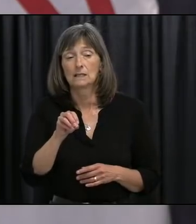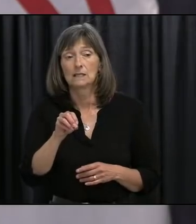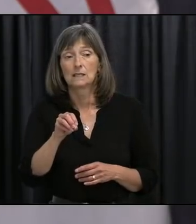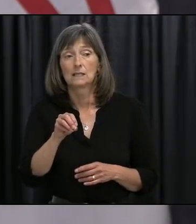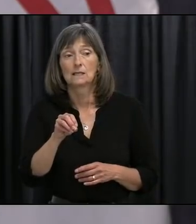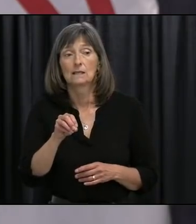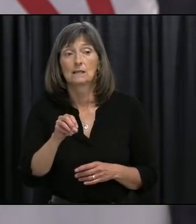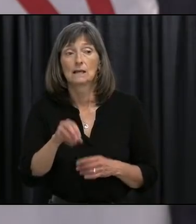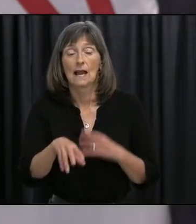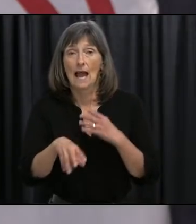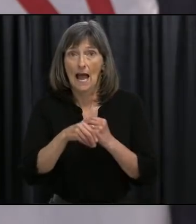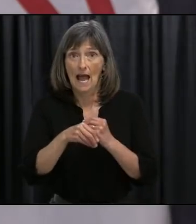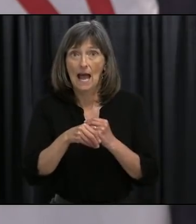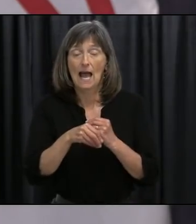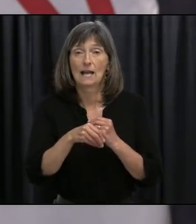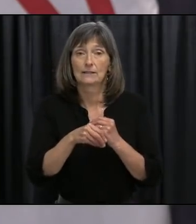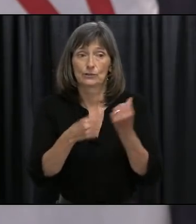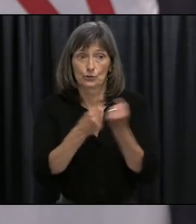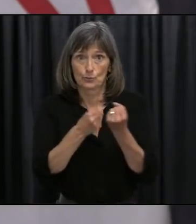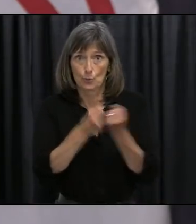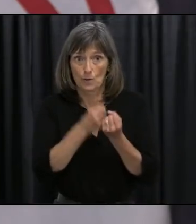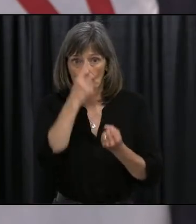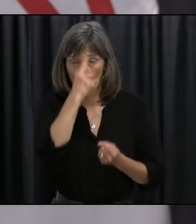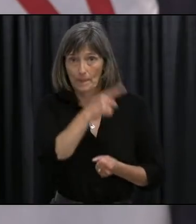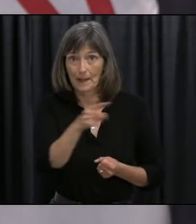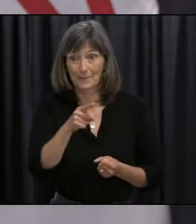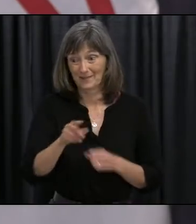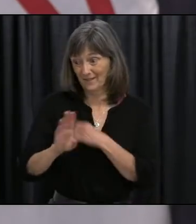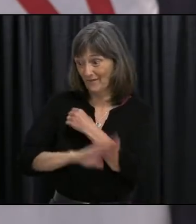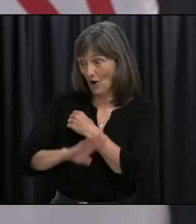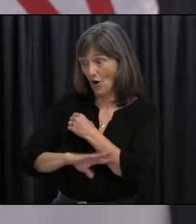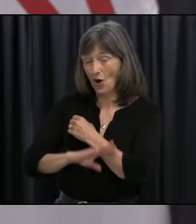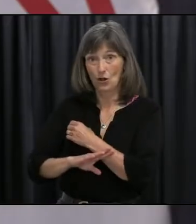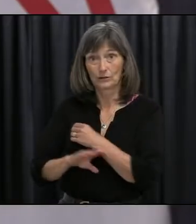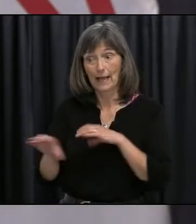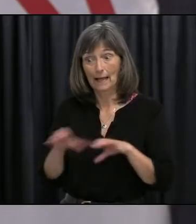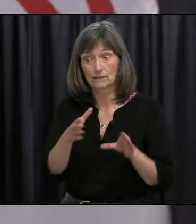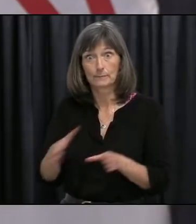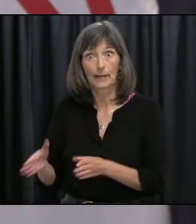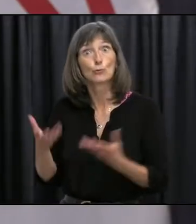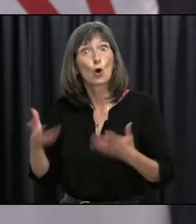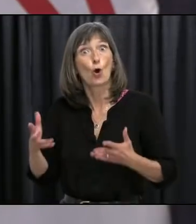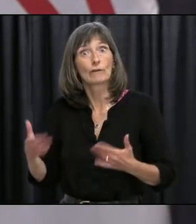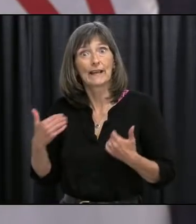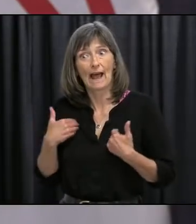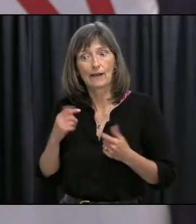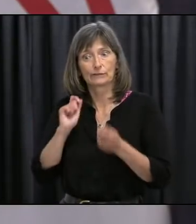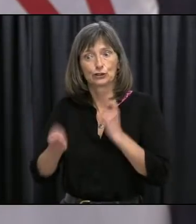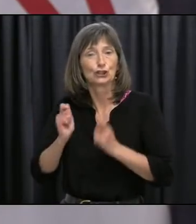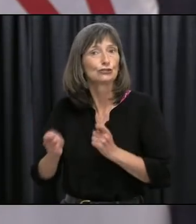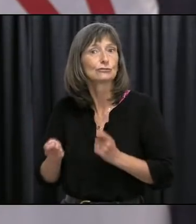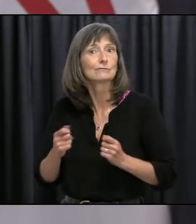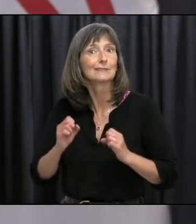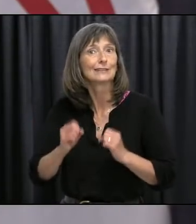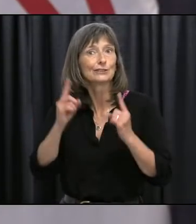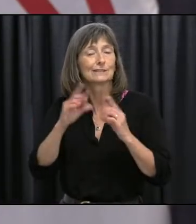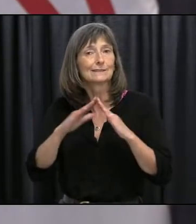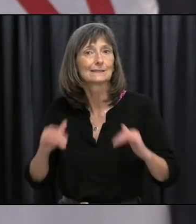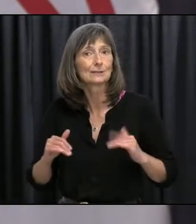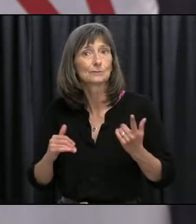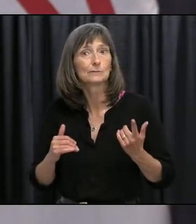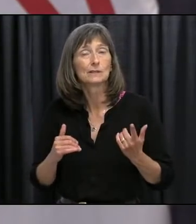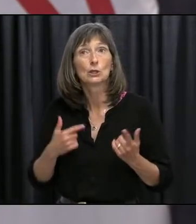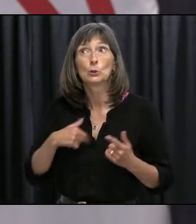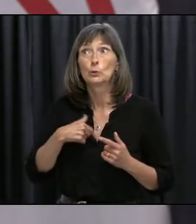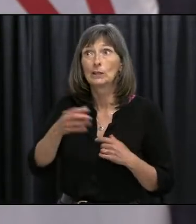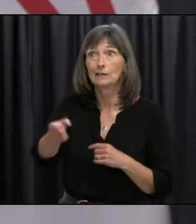will include this fall as part of our action plan. Even without COVID, we were making some changes, and there's 100